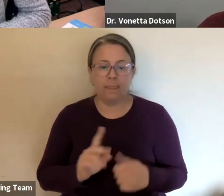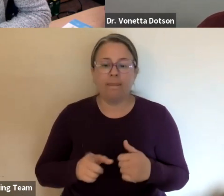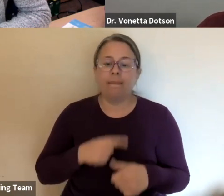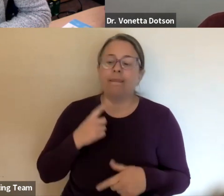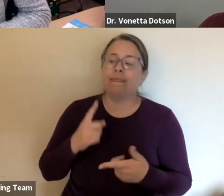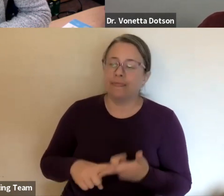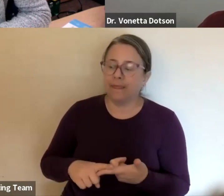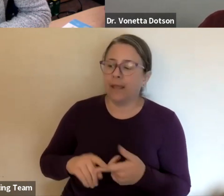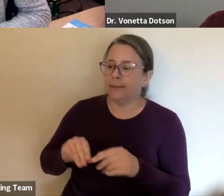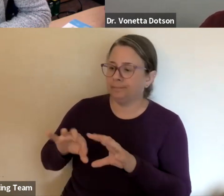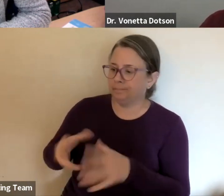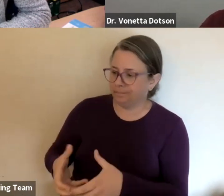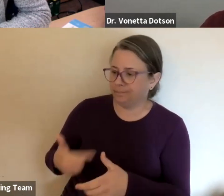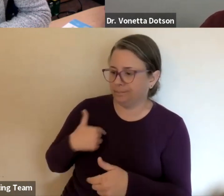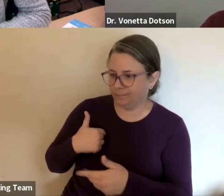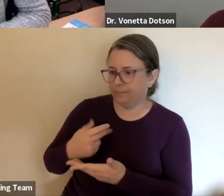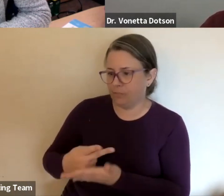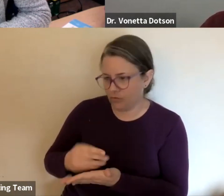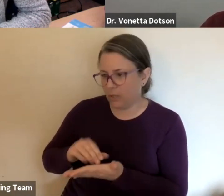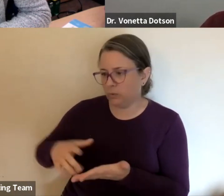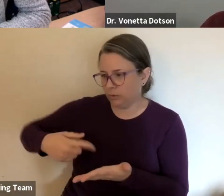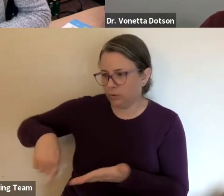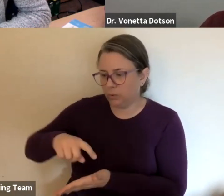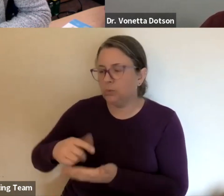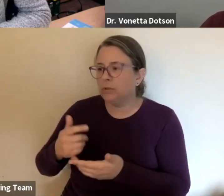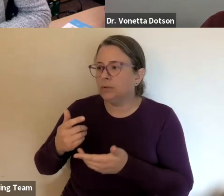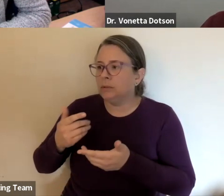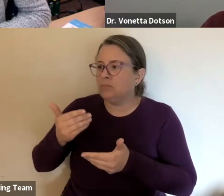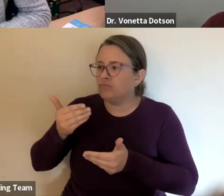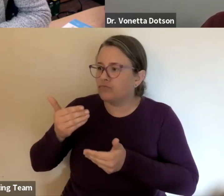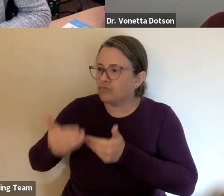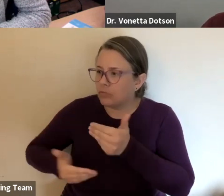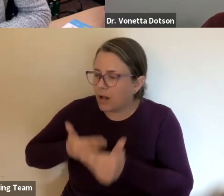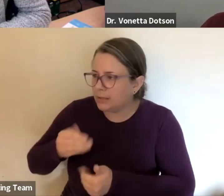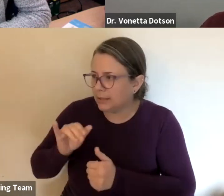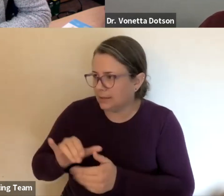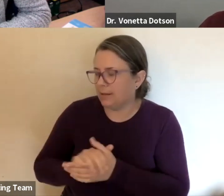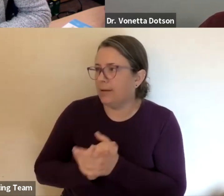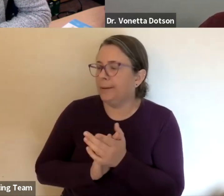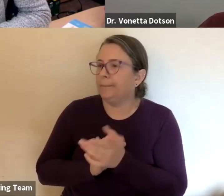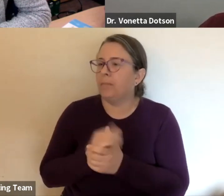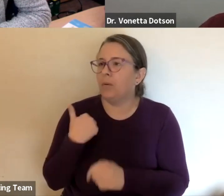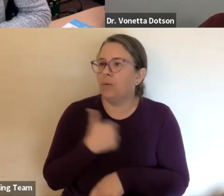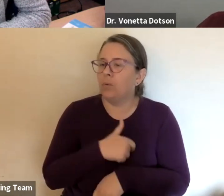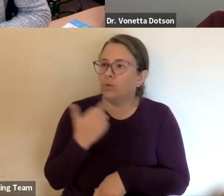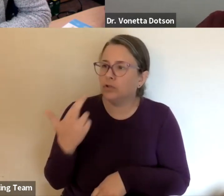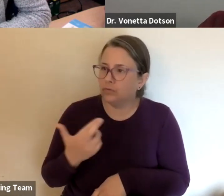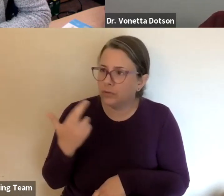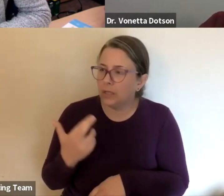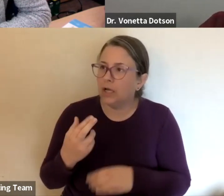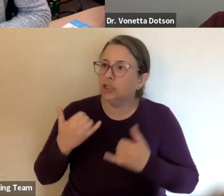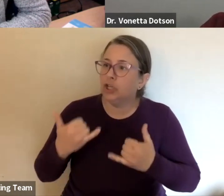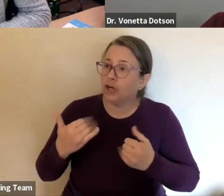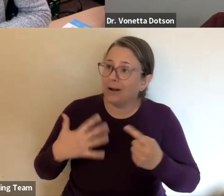focus now in our current climate on marginalized groups for people who are not marginalized can feel